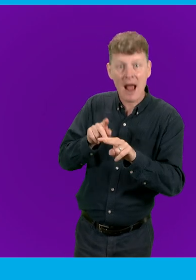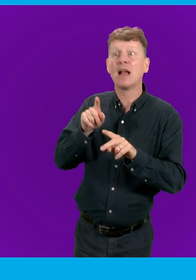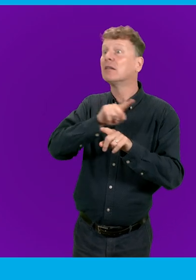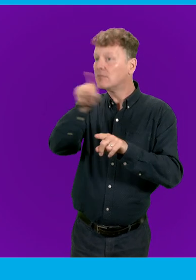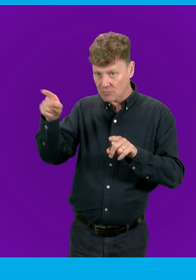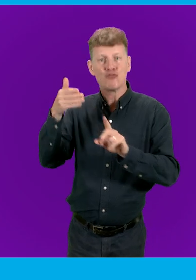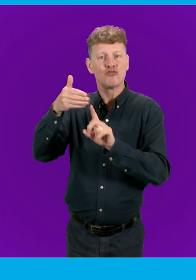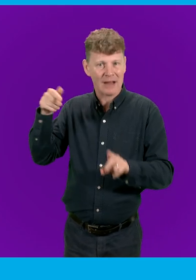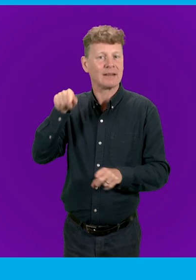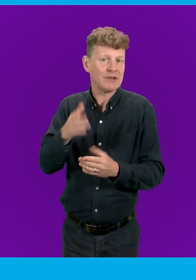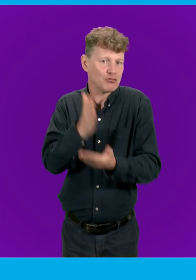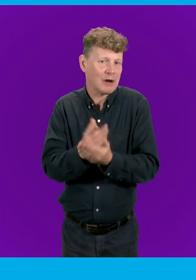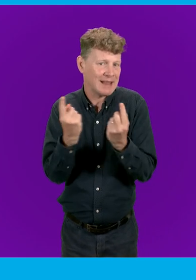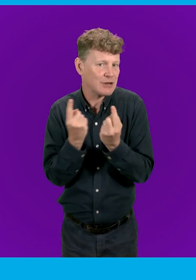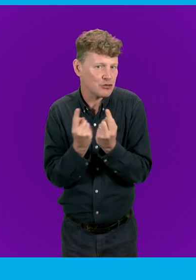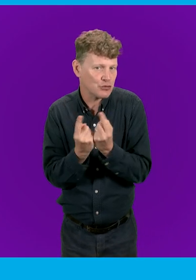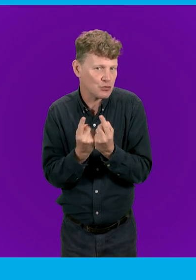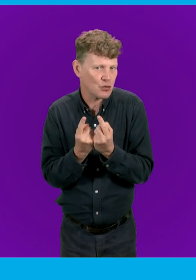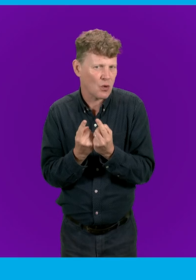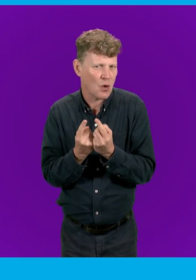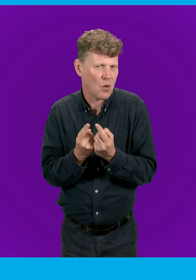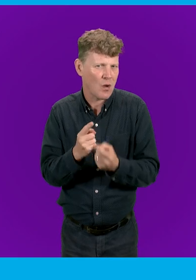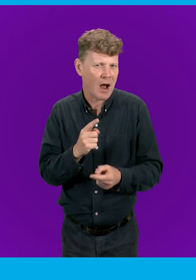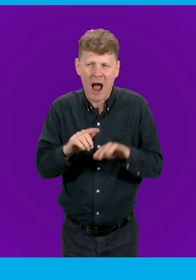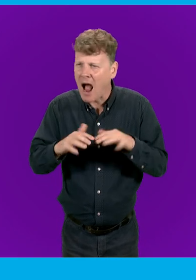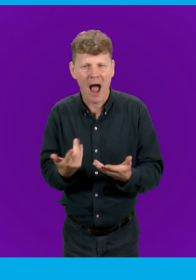issue, and that's largely to do with,